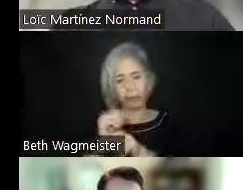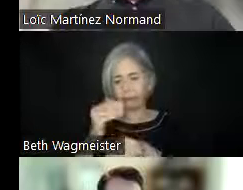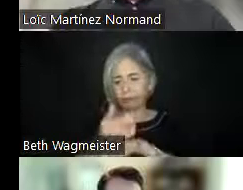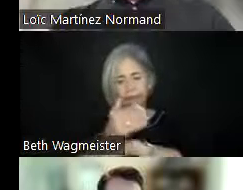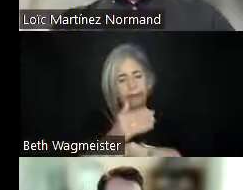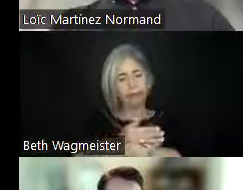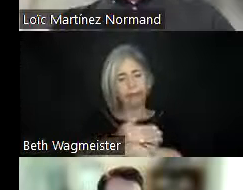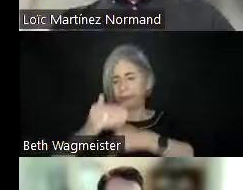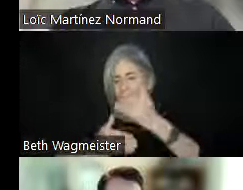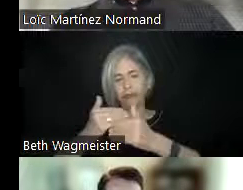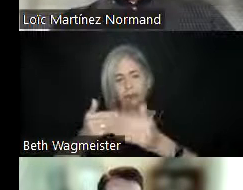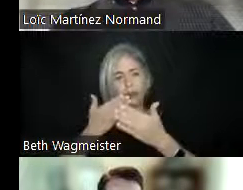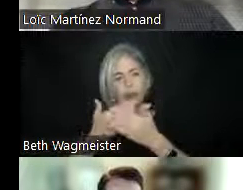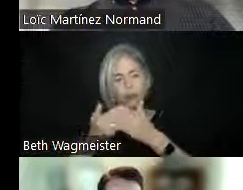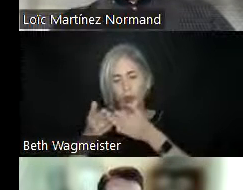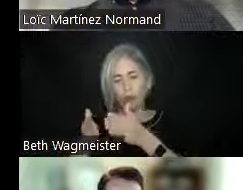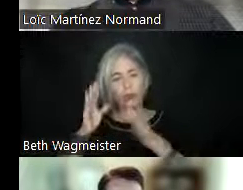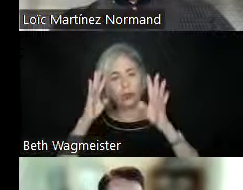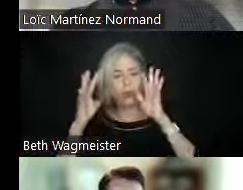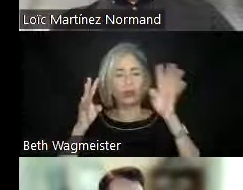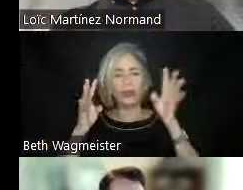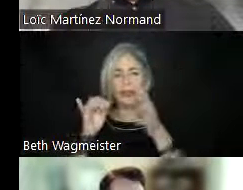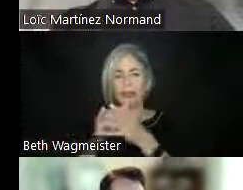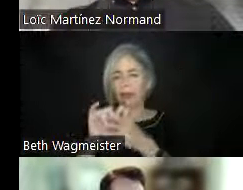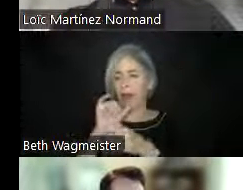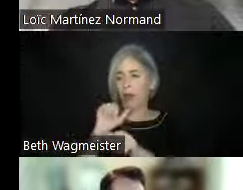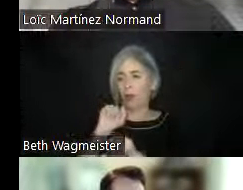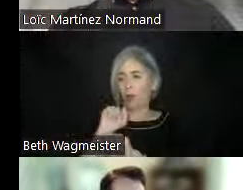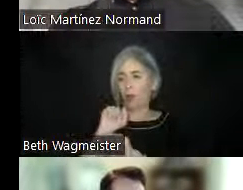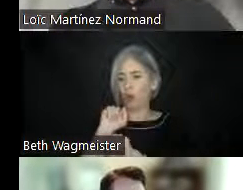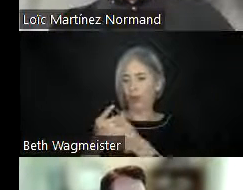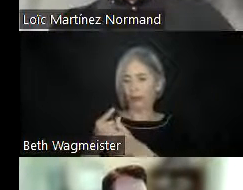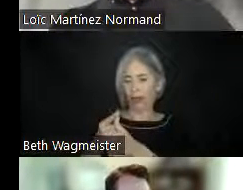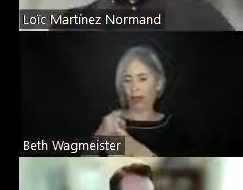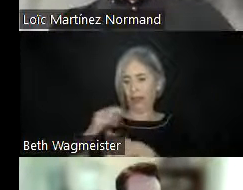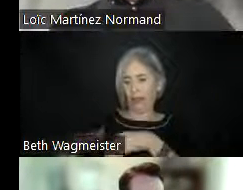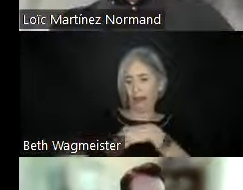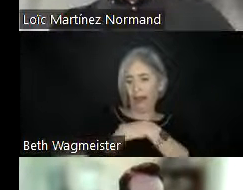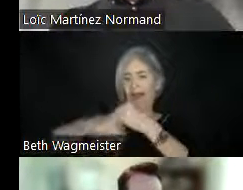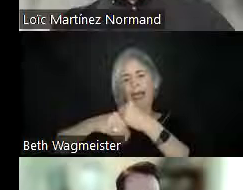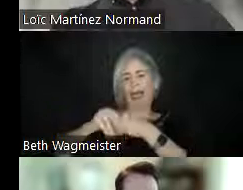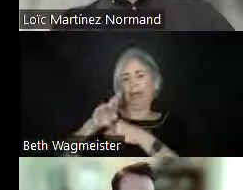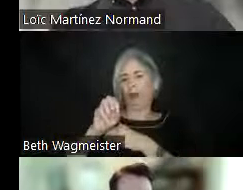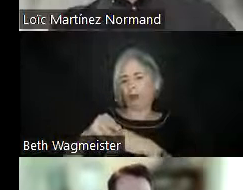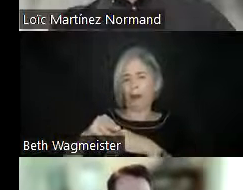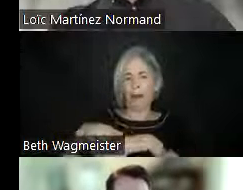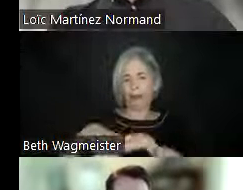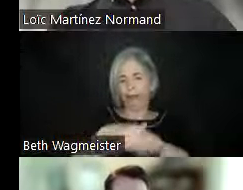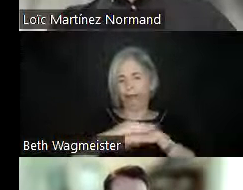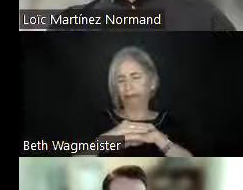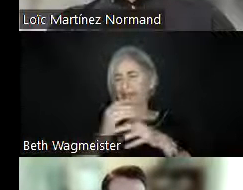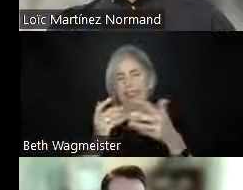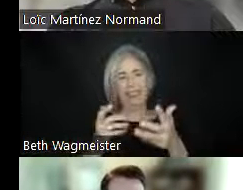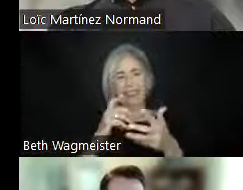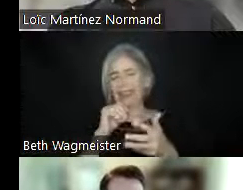kind of first creating something that doesn't work well for everyone and then putting a ramp on top of it that is usually